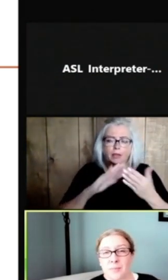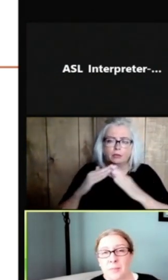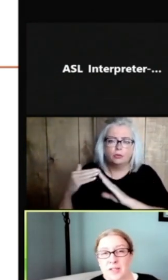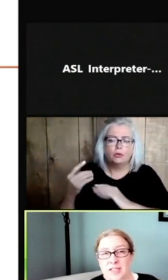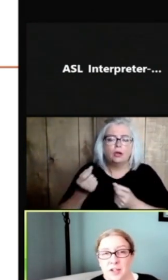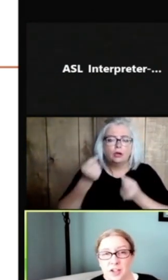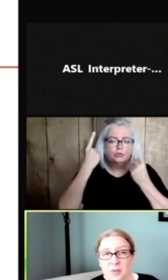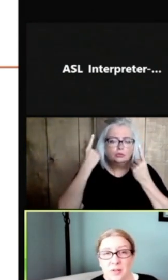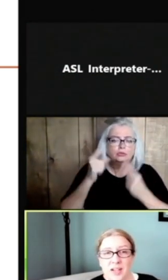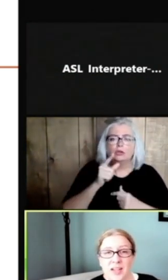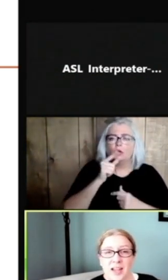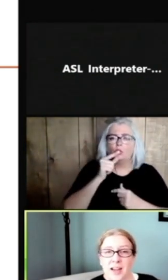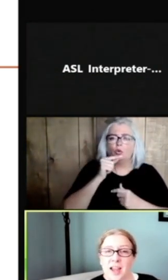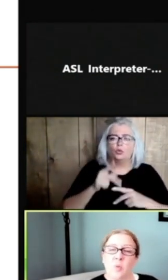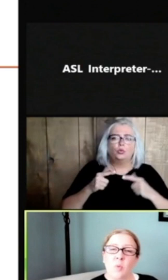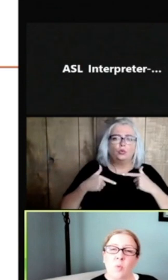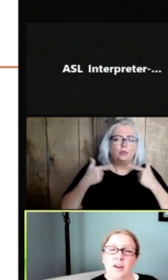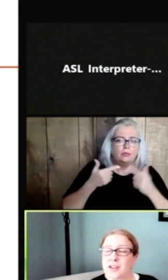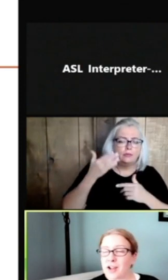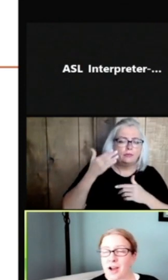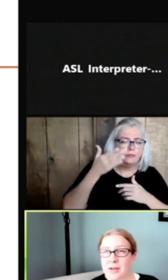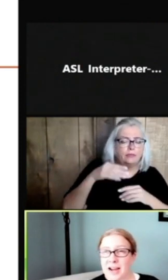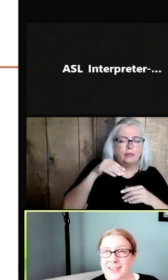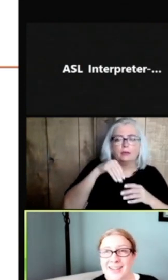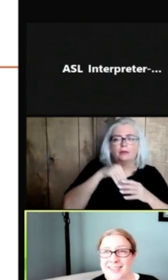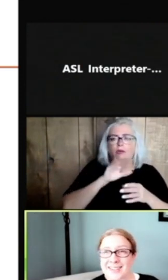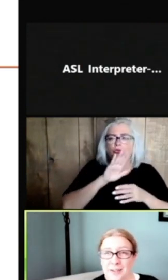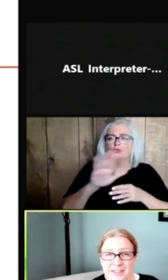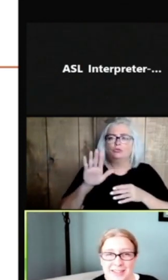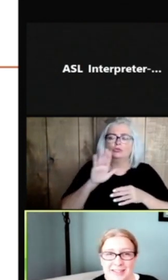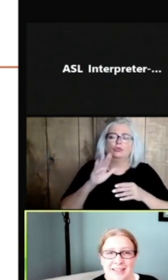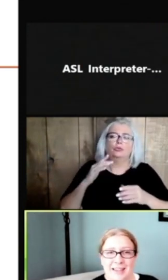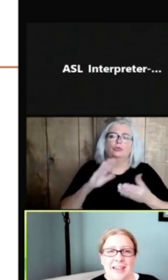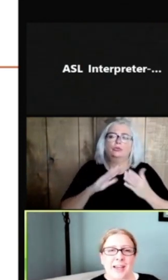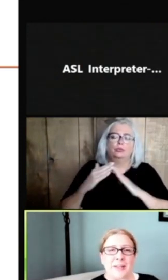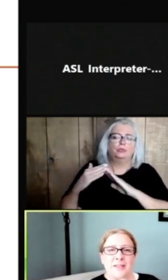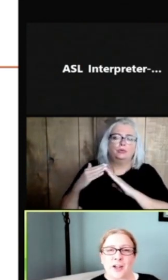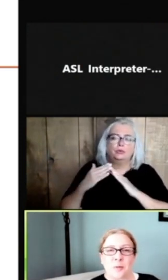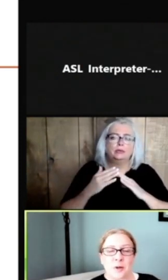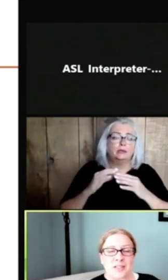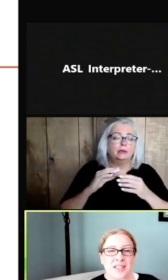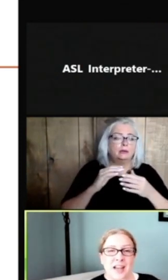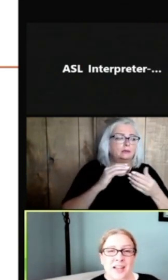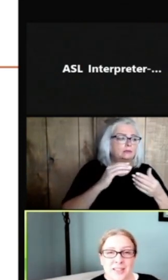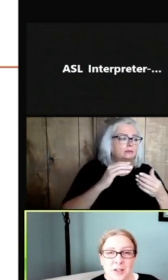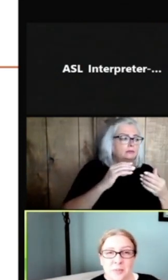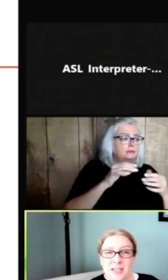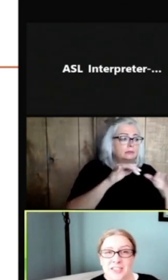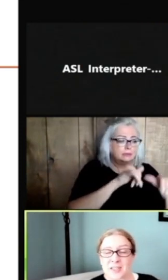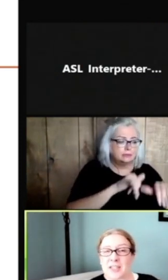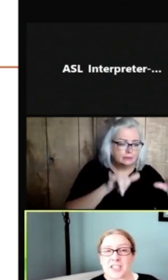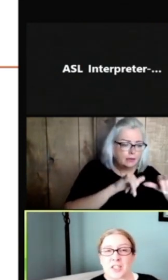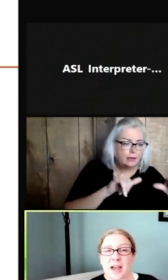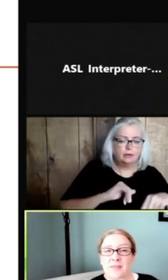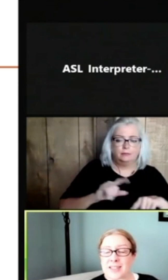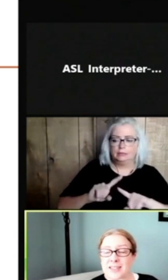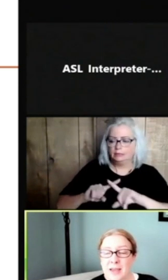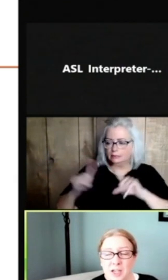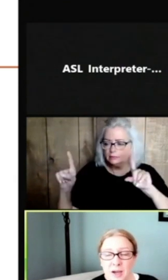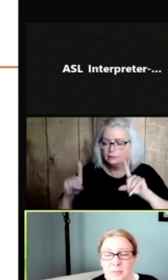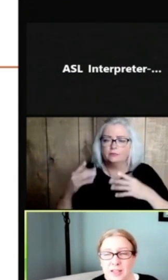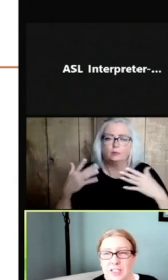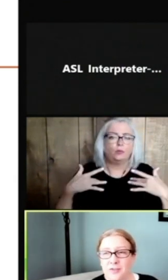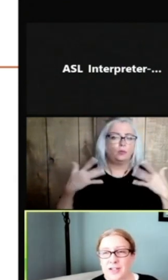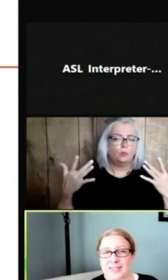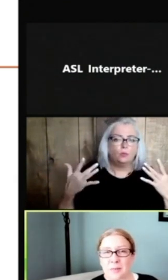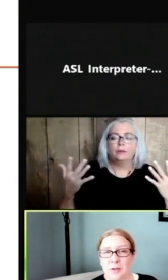who are members of your community and where the commonalities and differences. It's very important to not assume that just because you have a